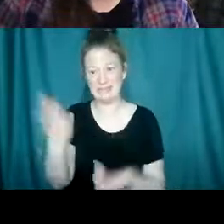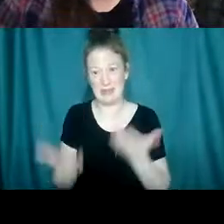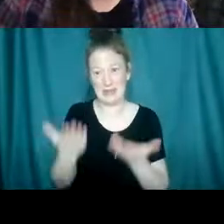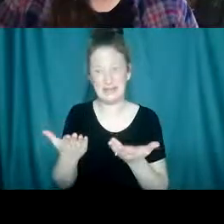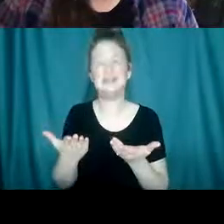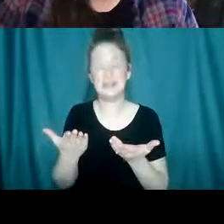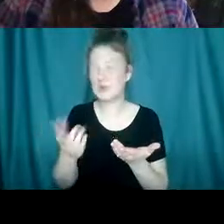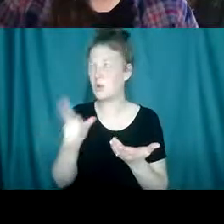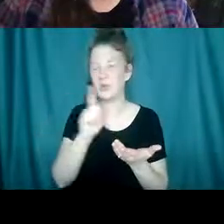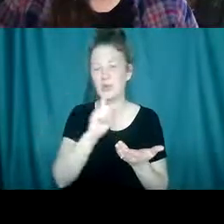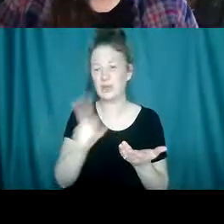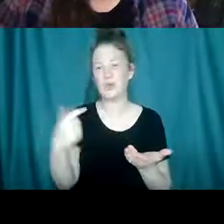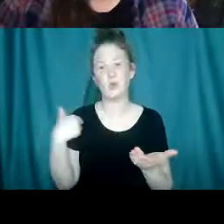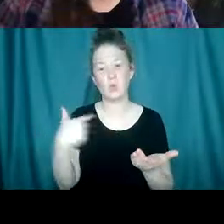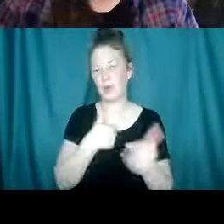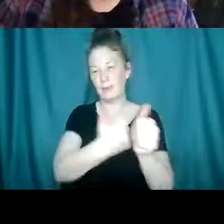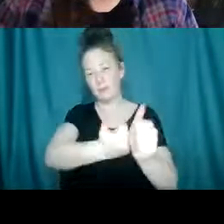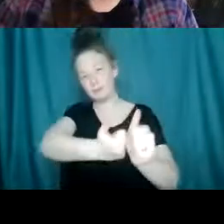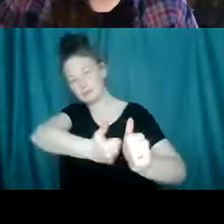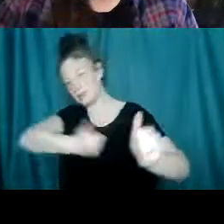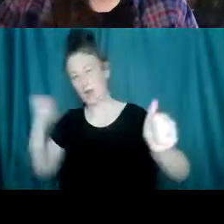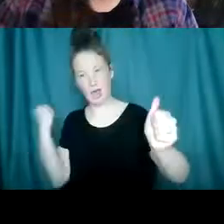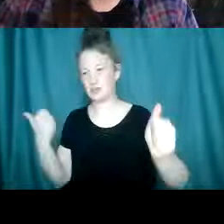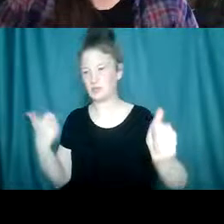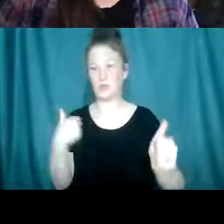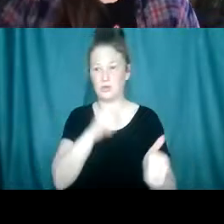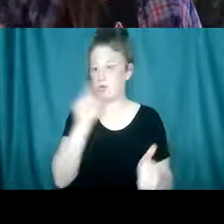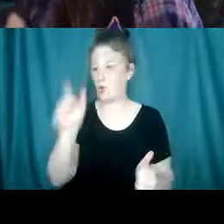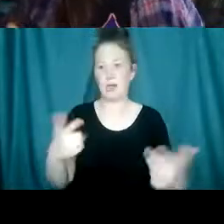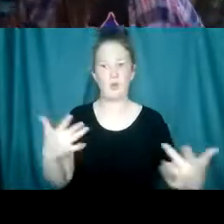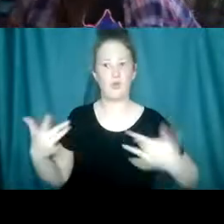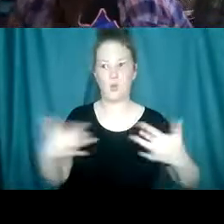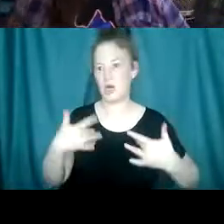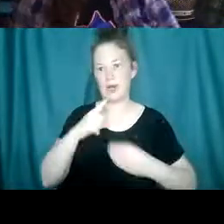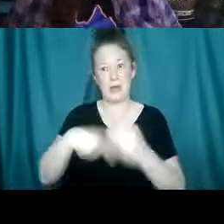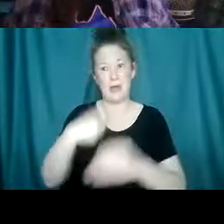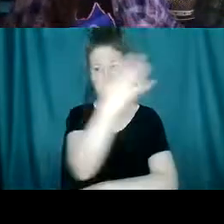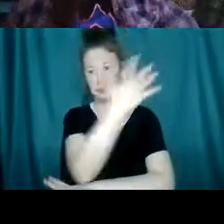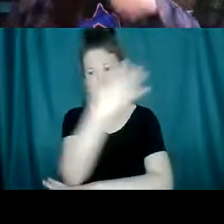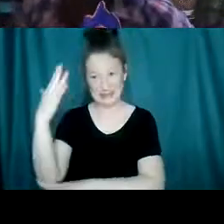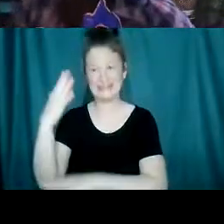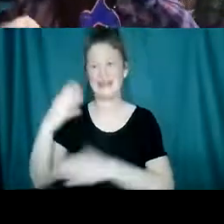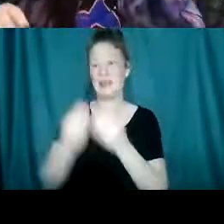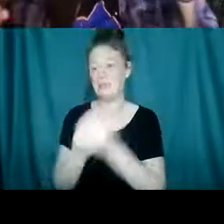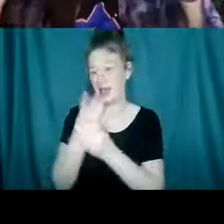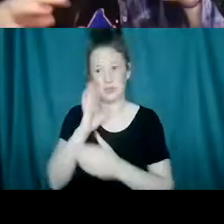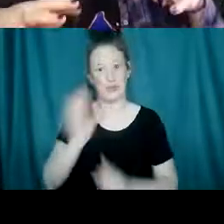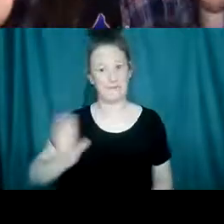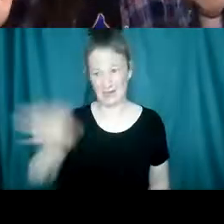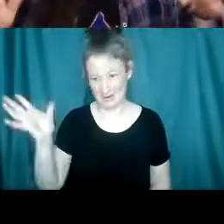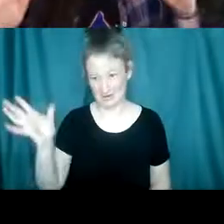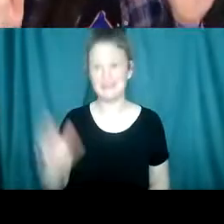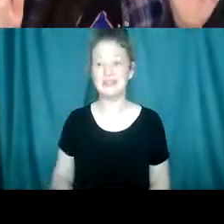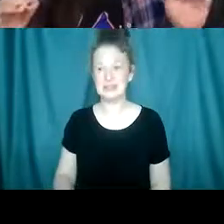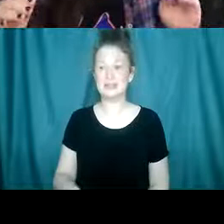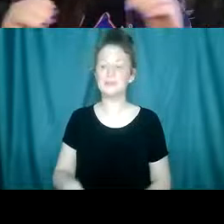It's really, we are so far behind that we don't need to worry about trees and plants yet. So, okay. So, let's say